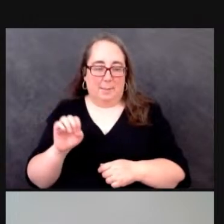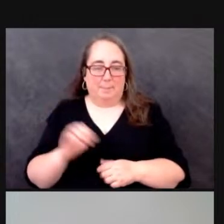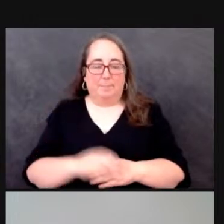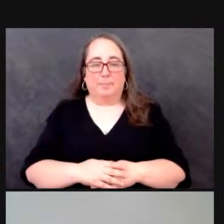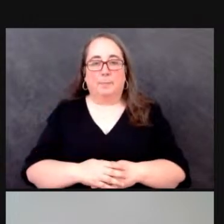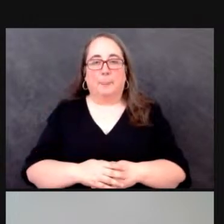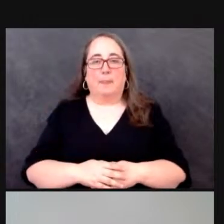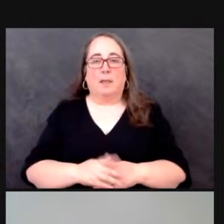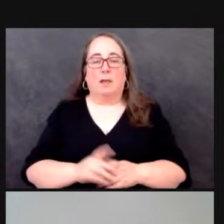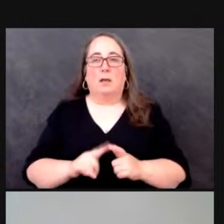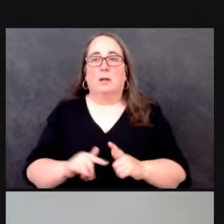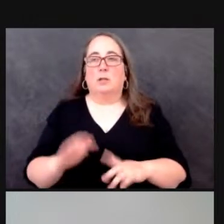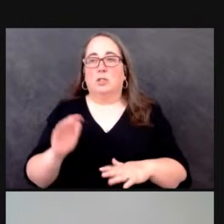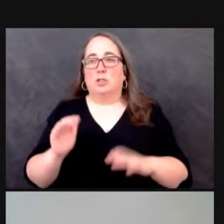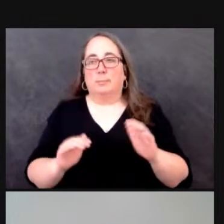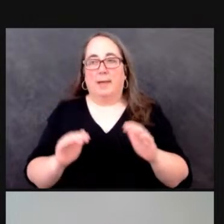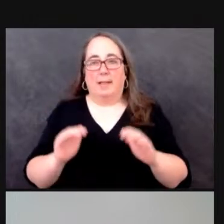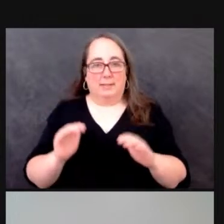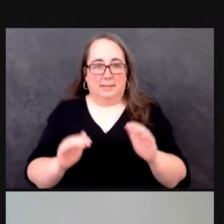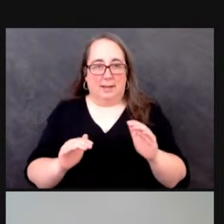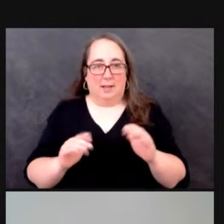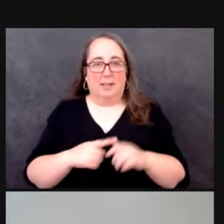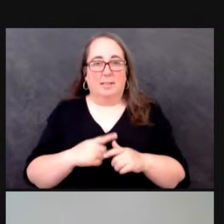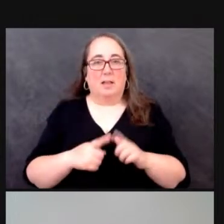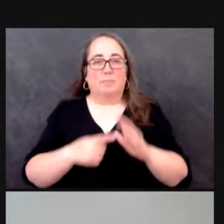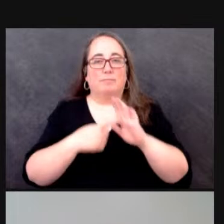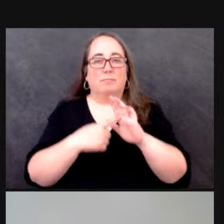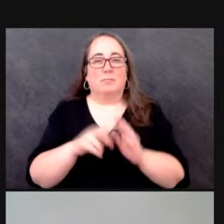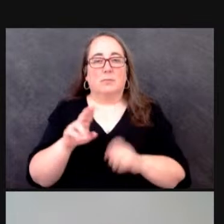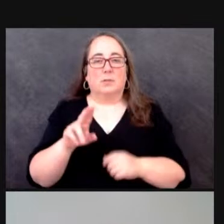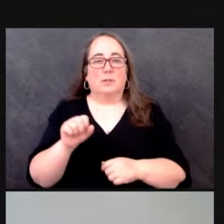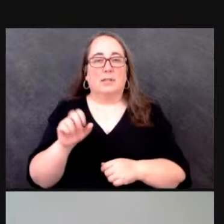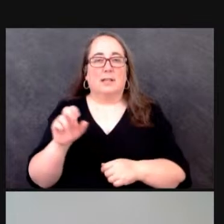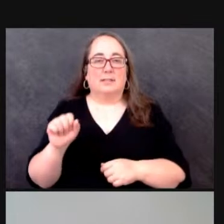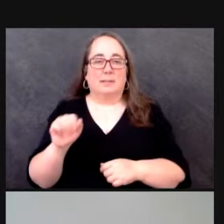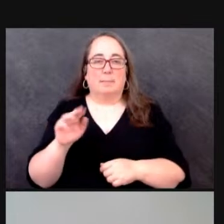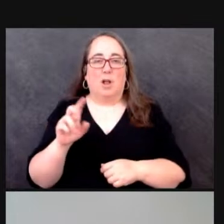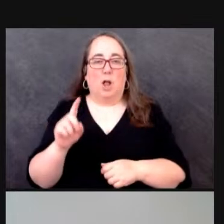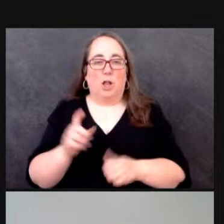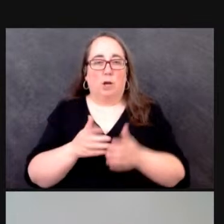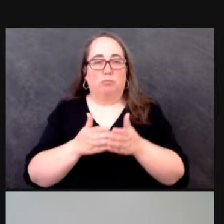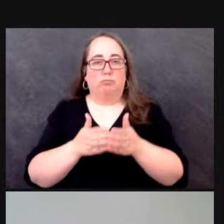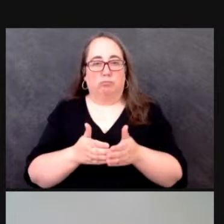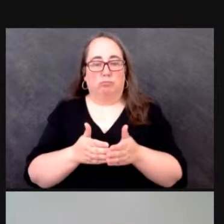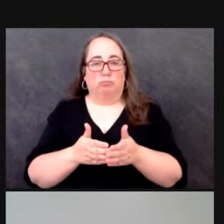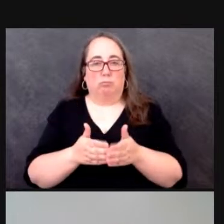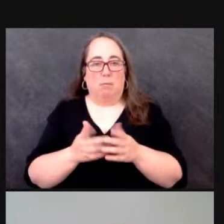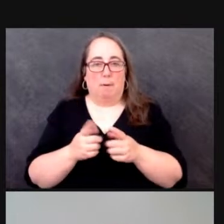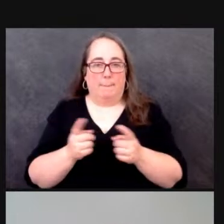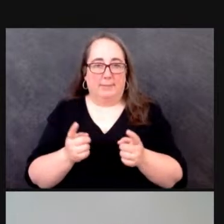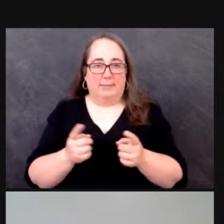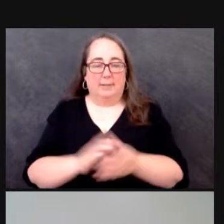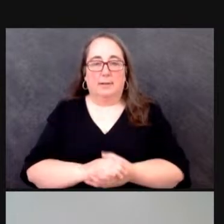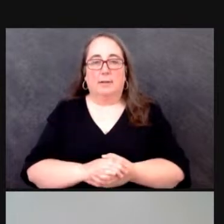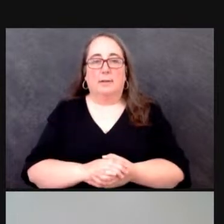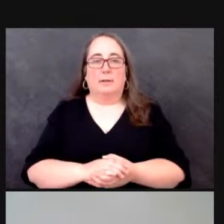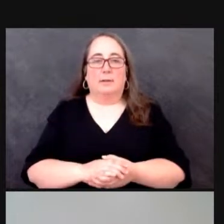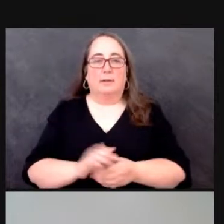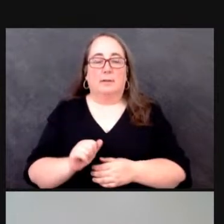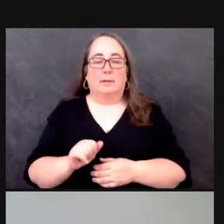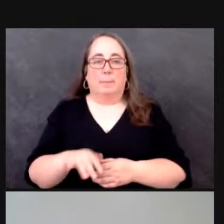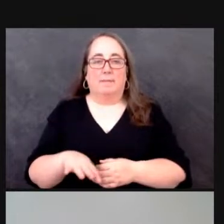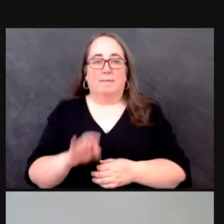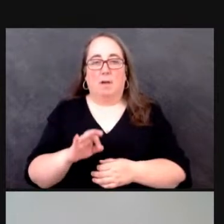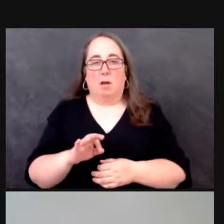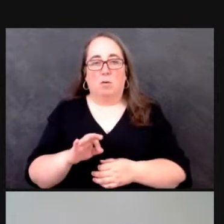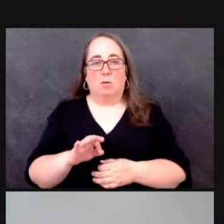balance out the Great Seal of Maryland, a depiction of the USS Maryland cruiser is placed opposite it. It can be found either directly